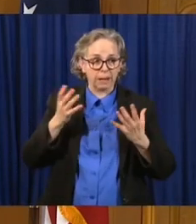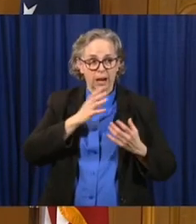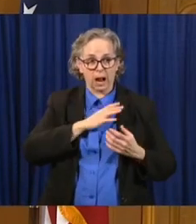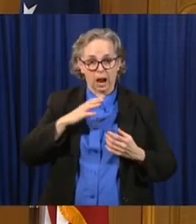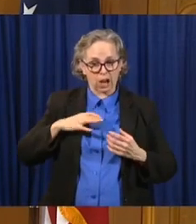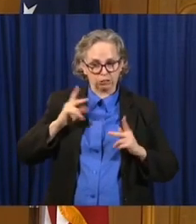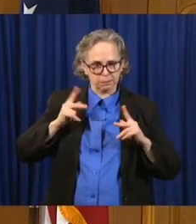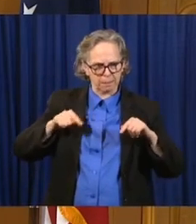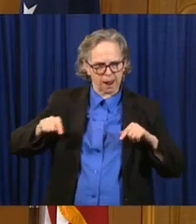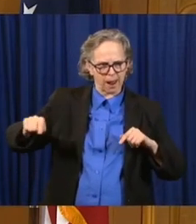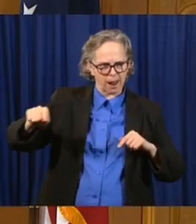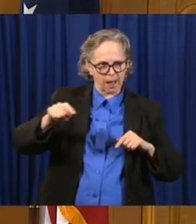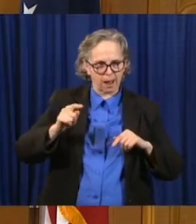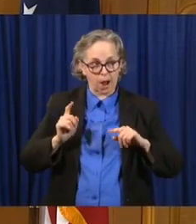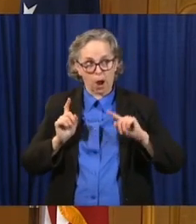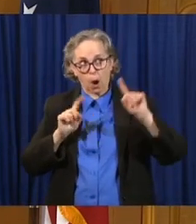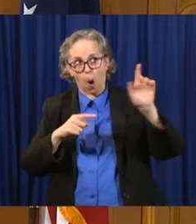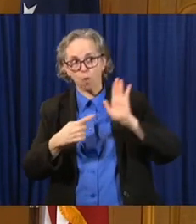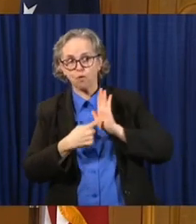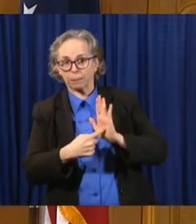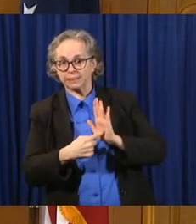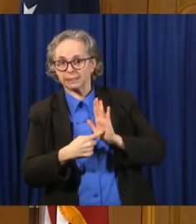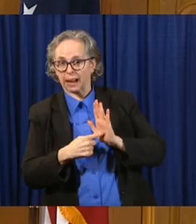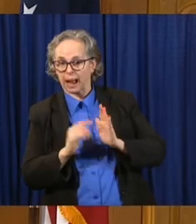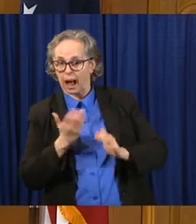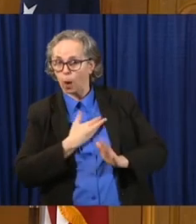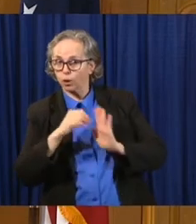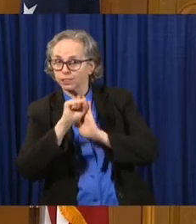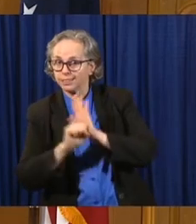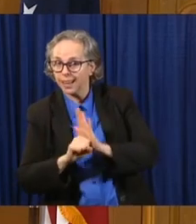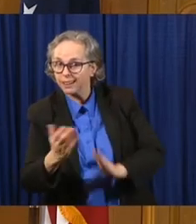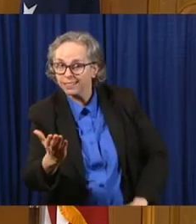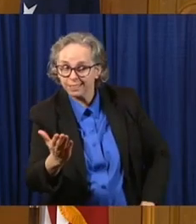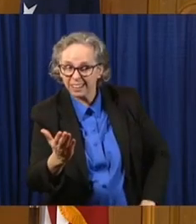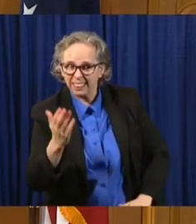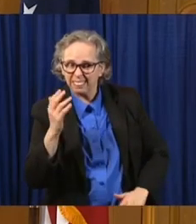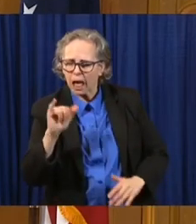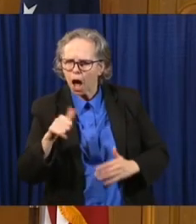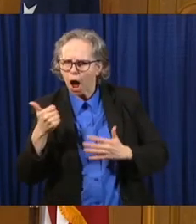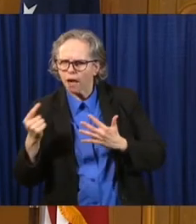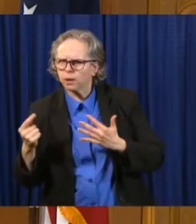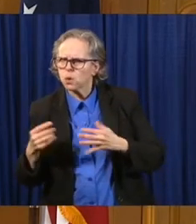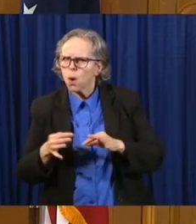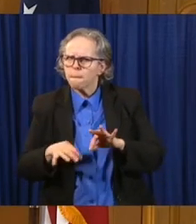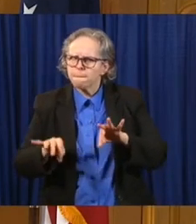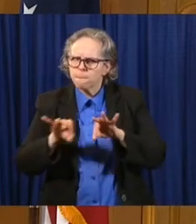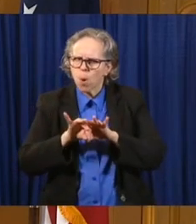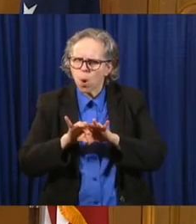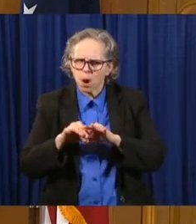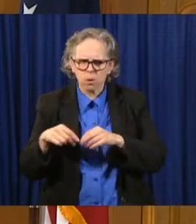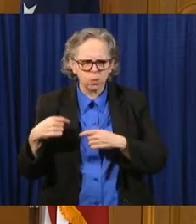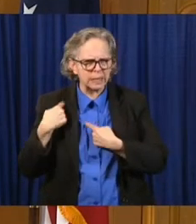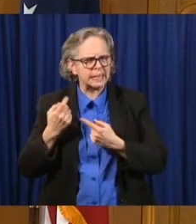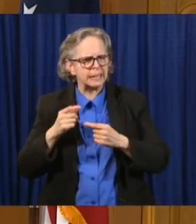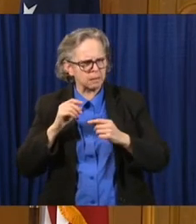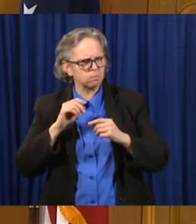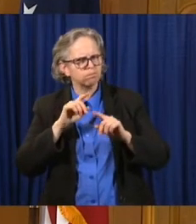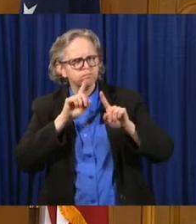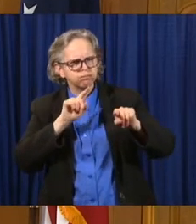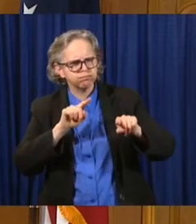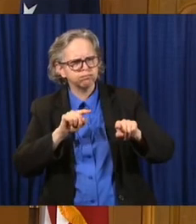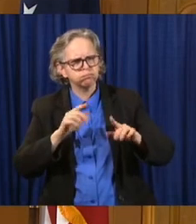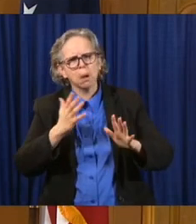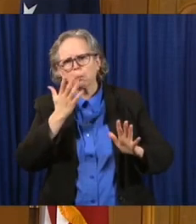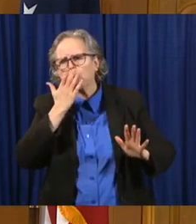and many, many other things. Our response rate is pretty good, but I want to do a little challenge here. It's